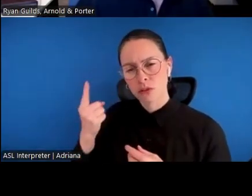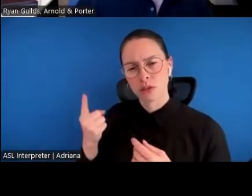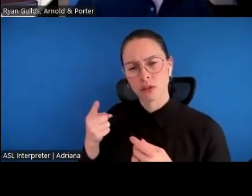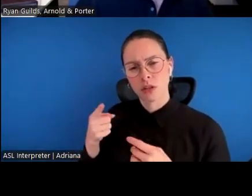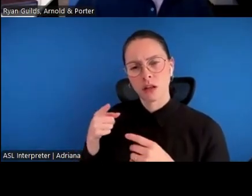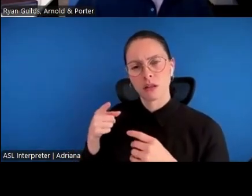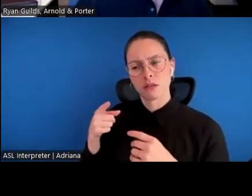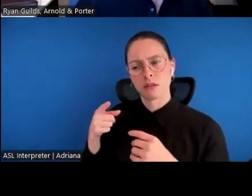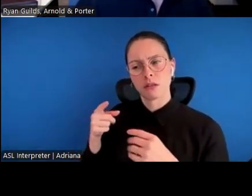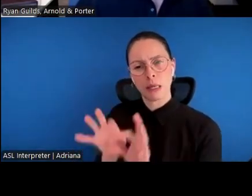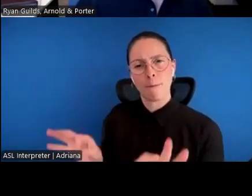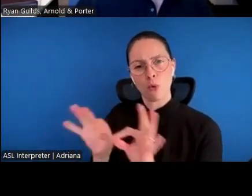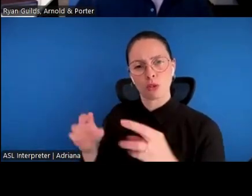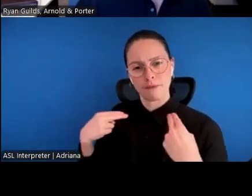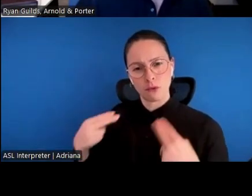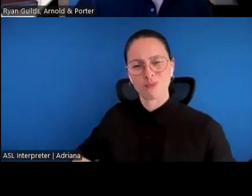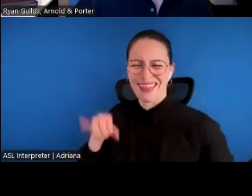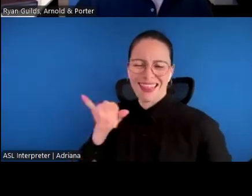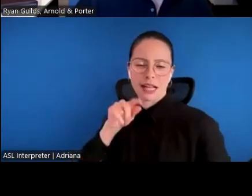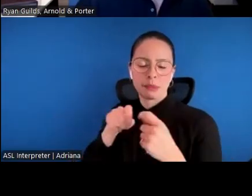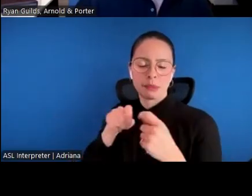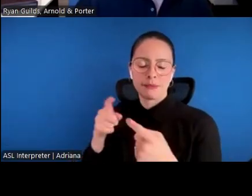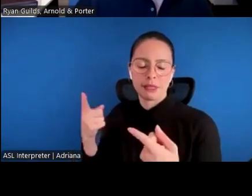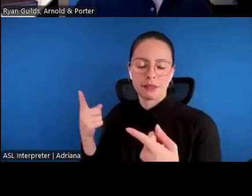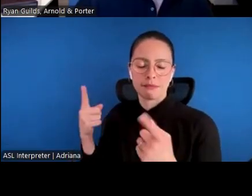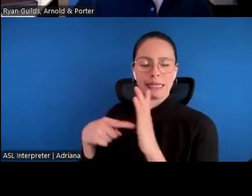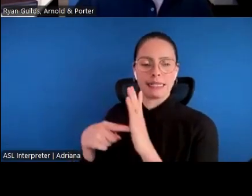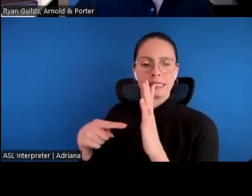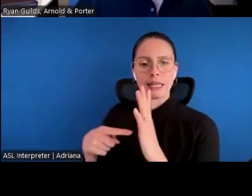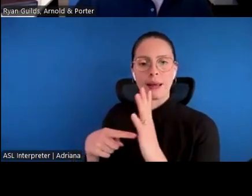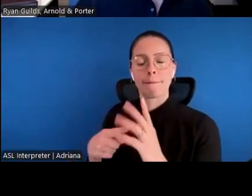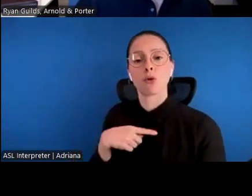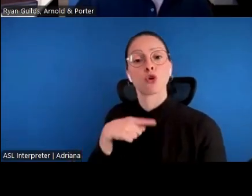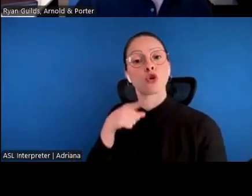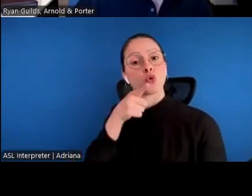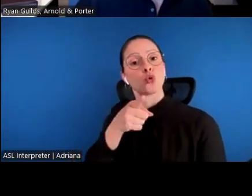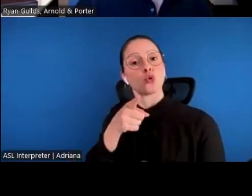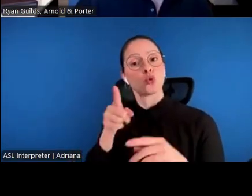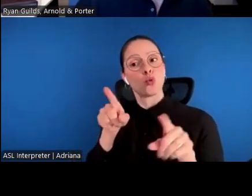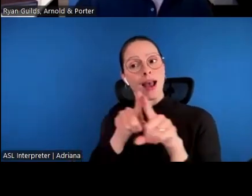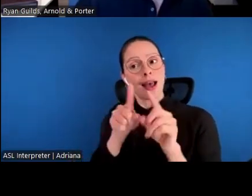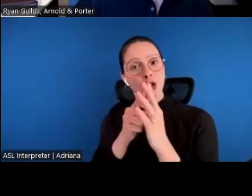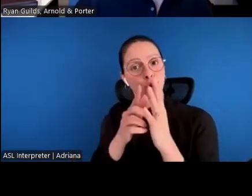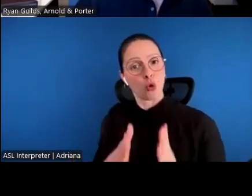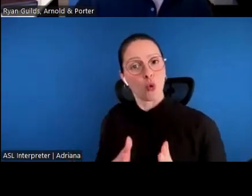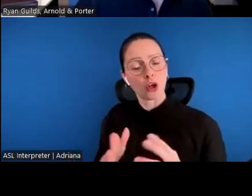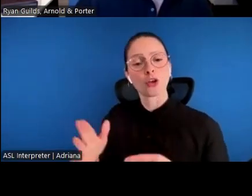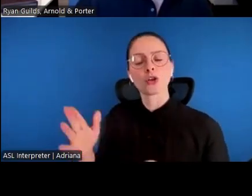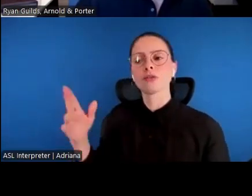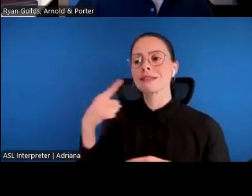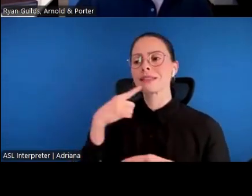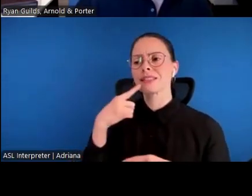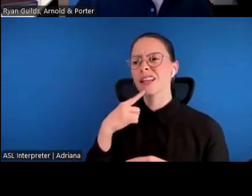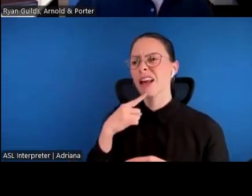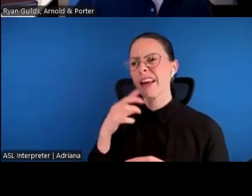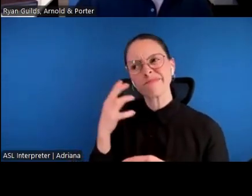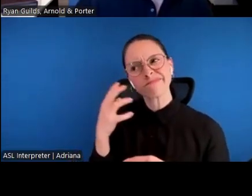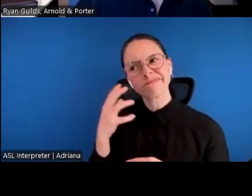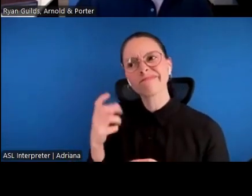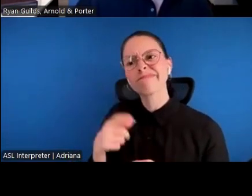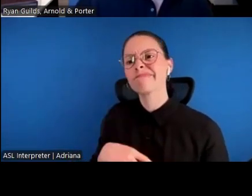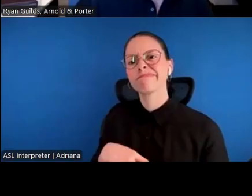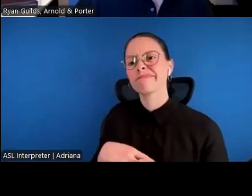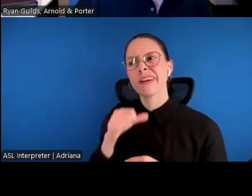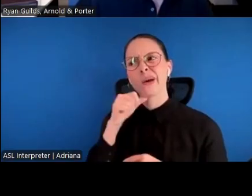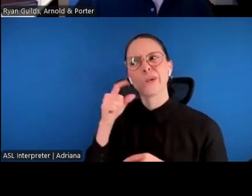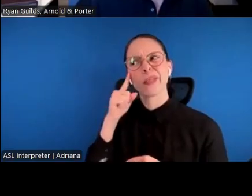example, you as an attorney would be able to say, wow, I don't think that they were supposed to be wearing their